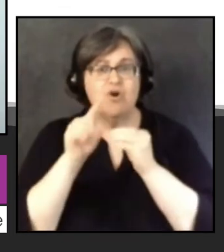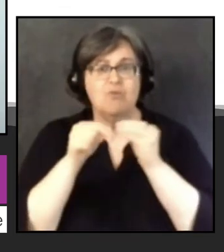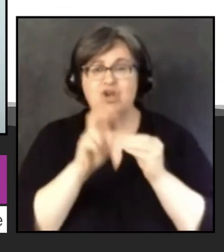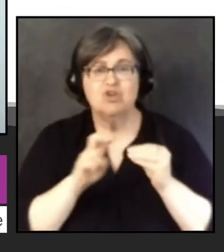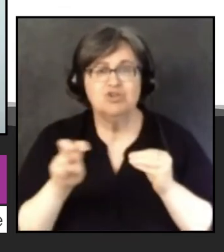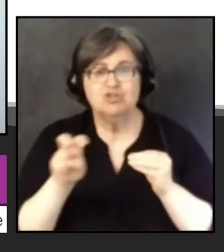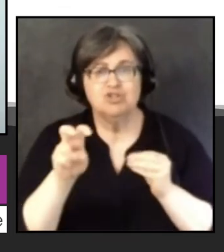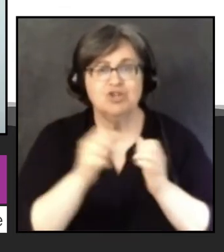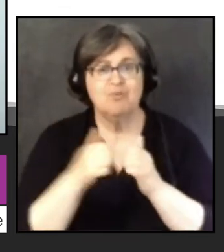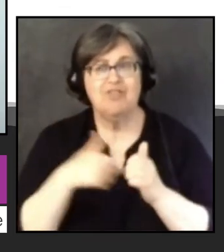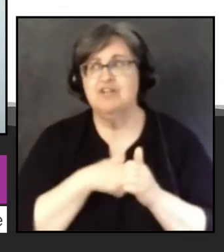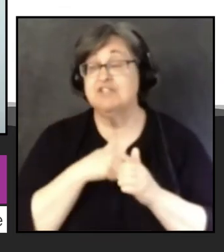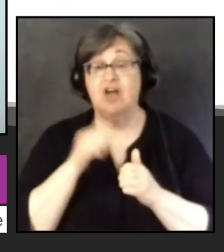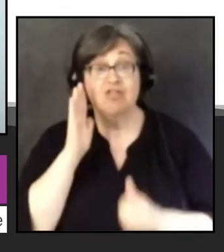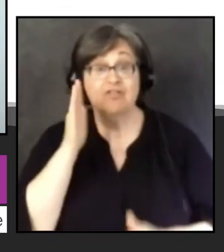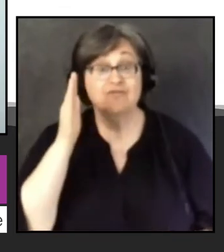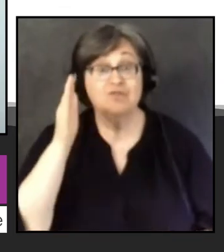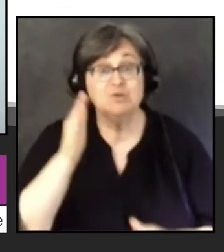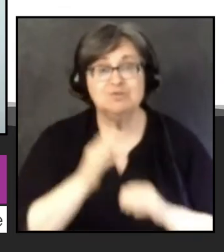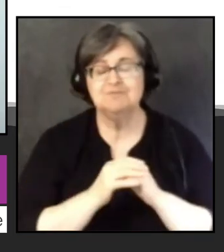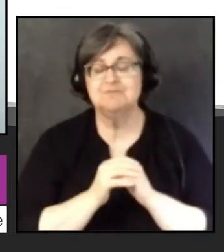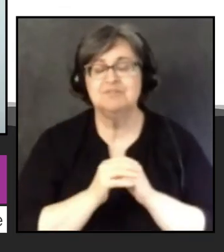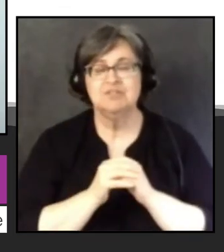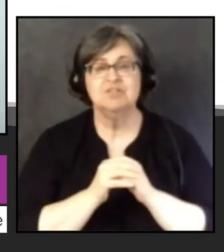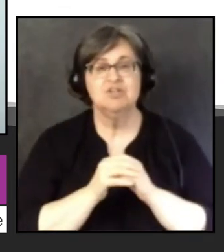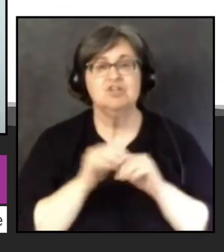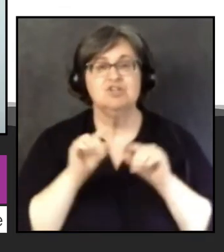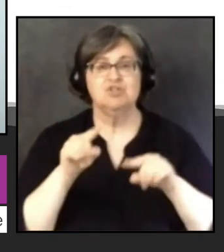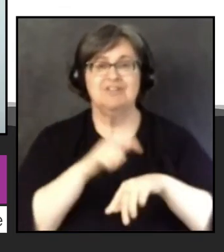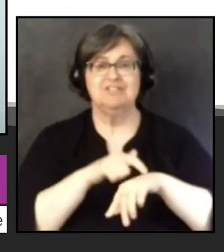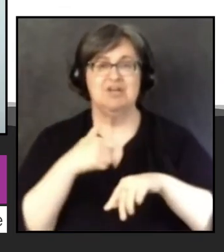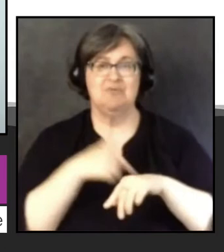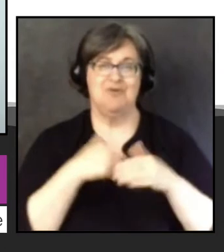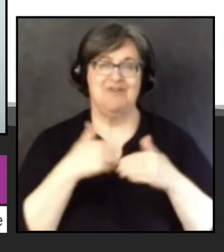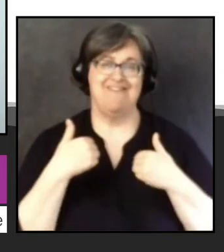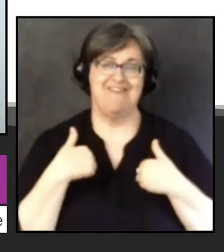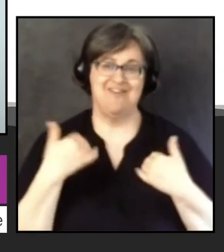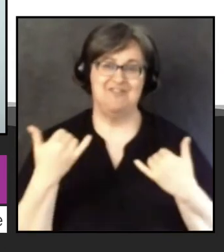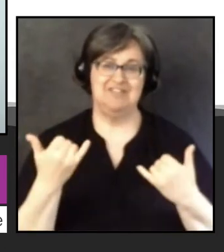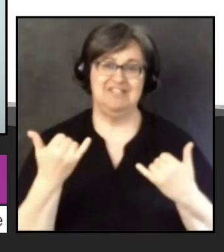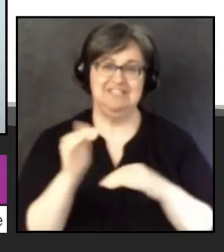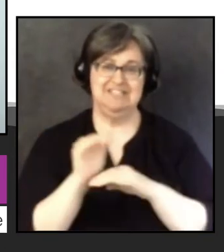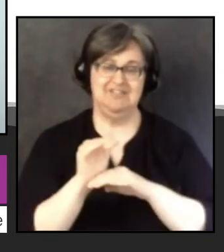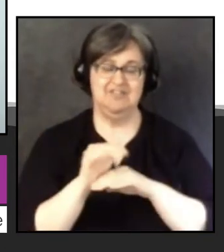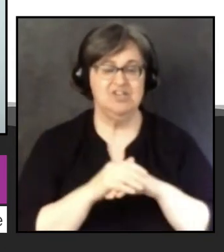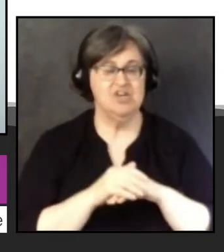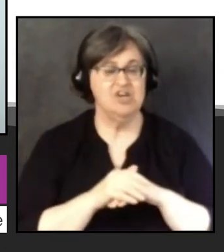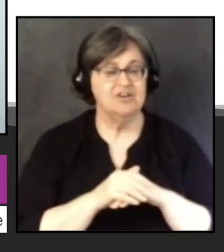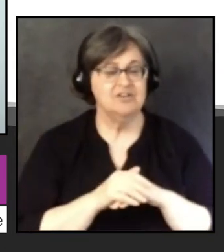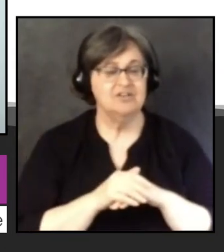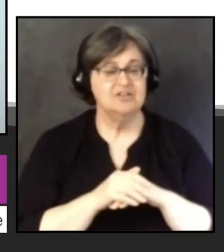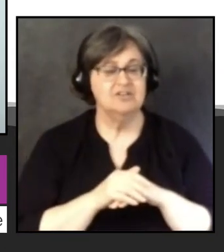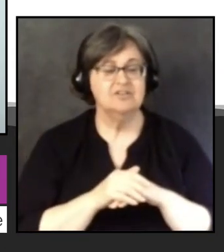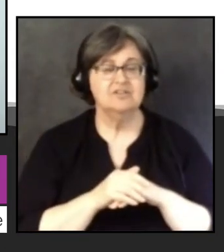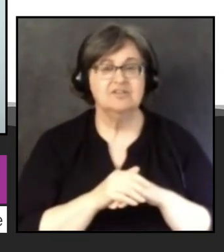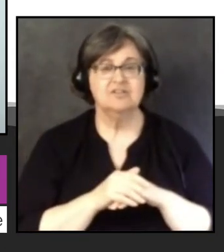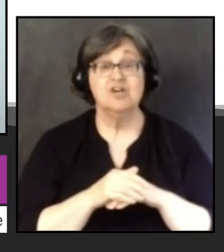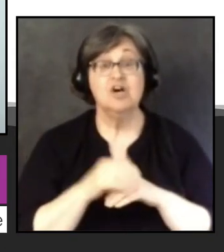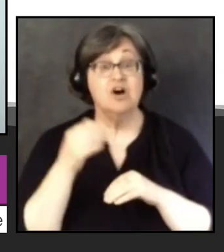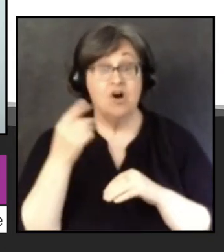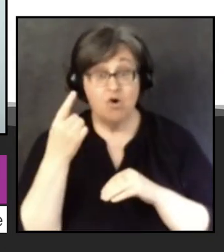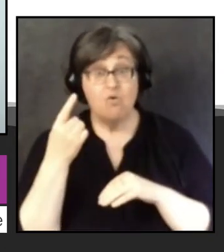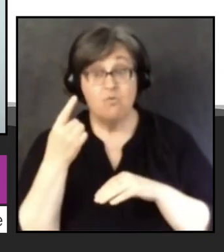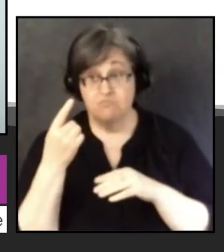and your journey ahead in the time that we'll have with you this evening. But once LP fam,